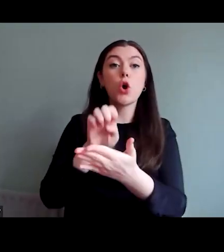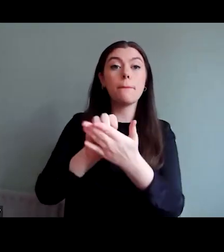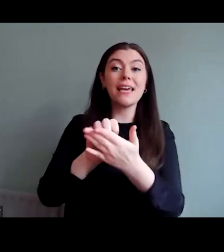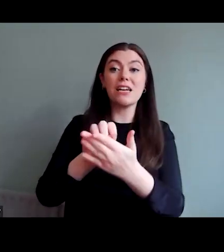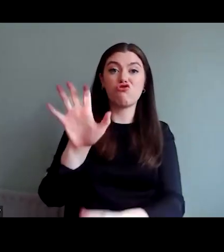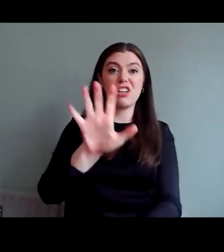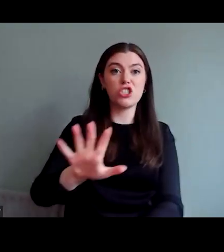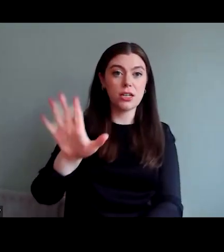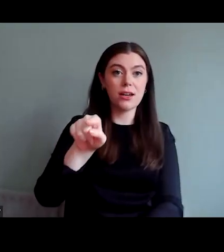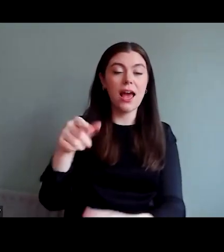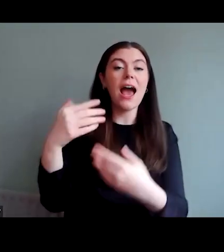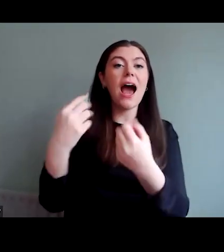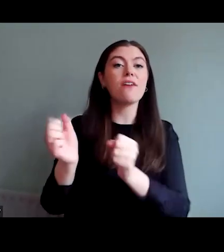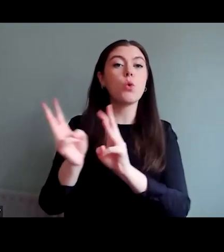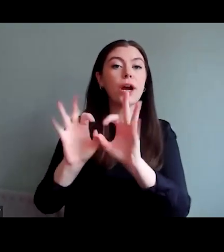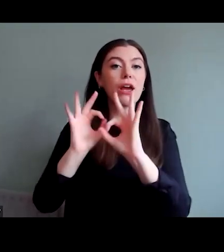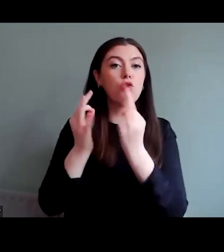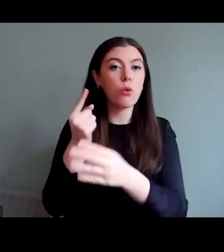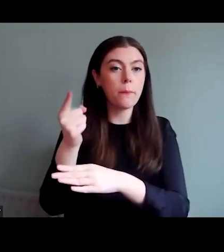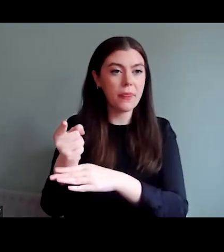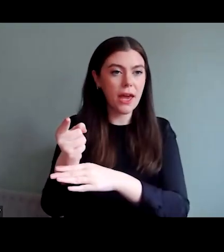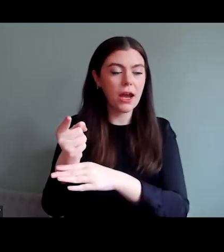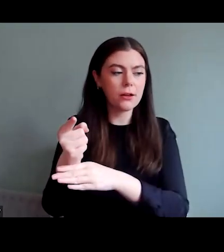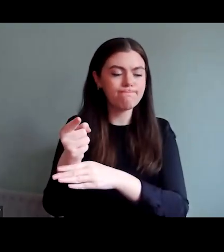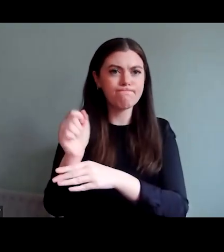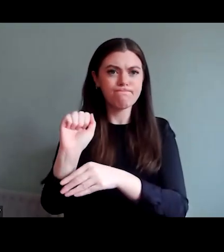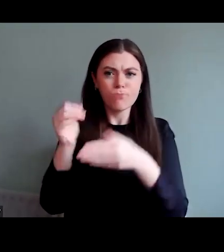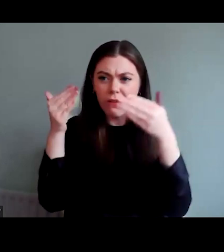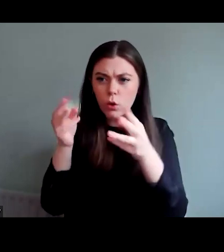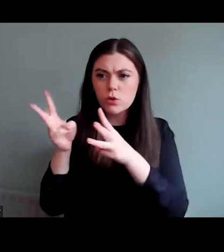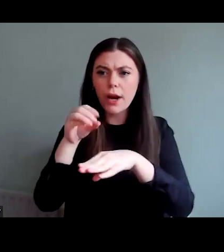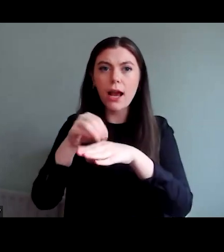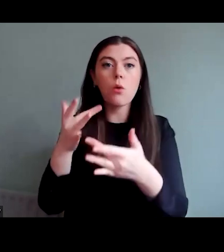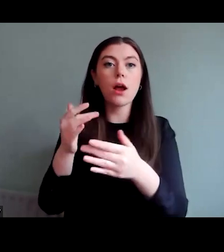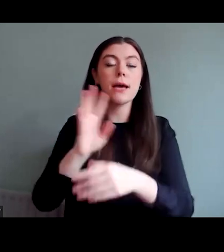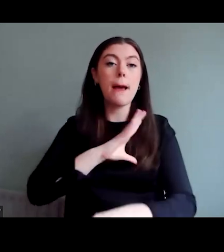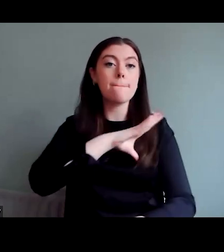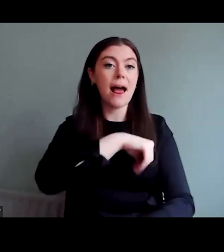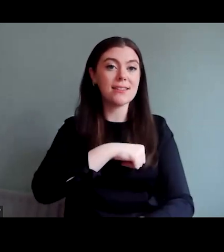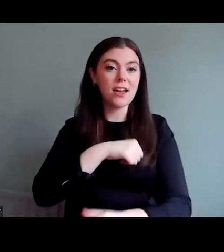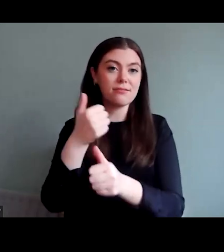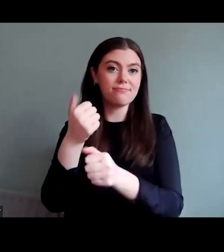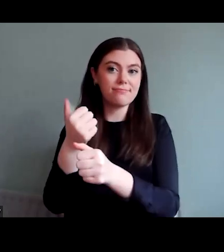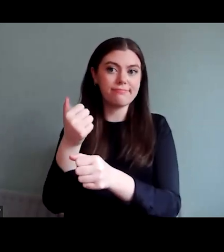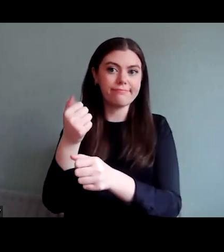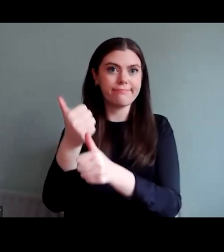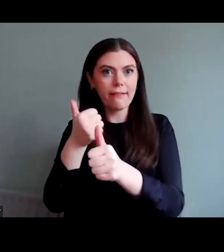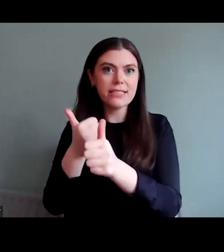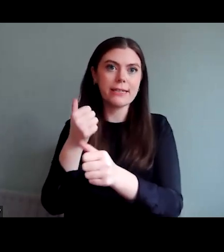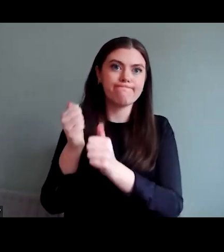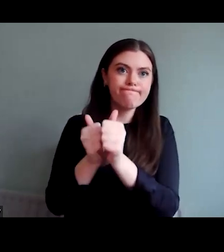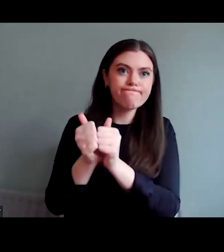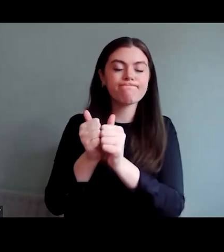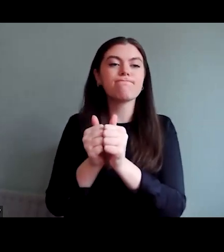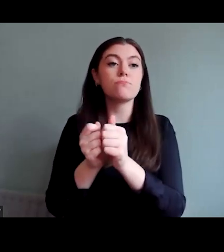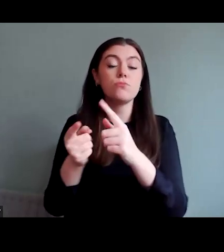we've a working group working on Palestine action. And within that group, we've done